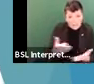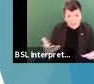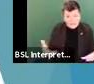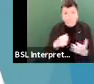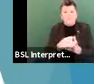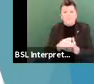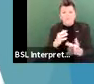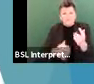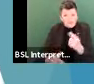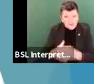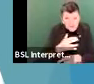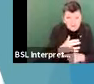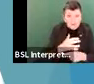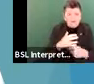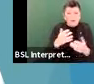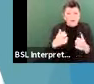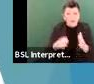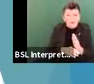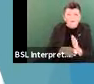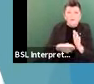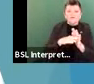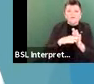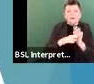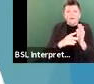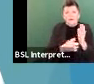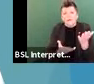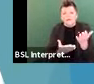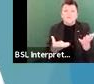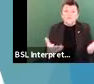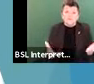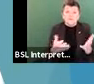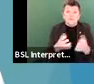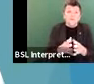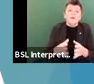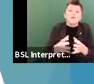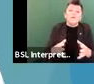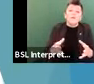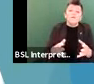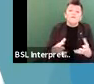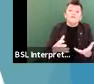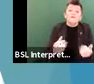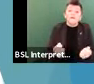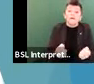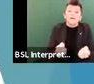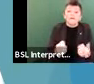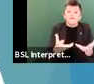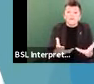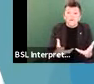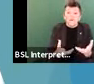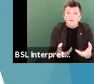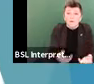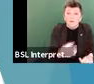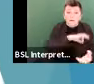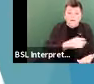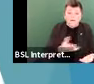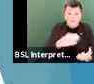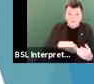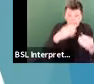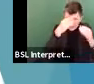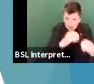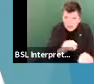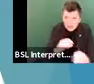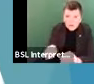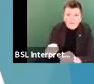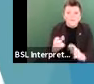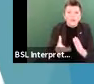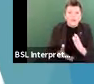upward social mobility, on increasing returns to education, on upgrading of an important